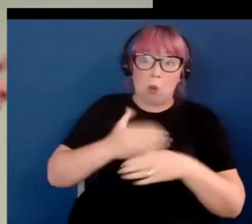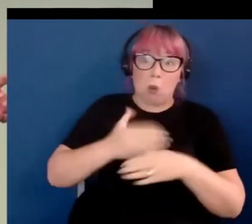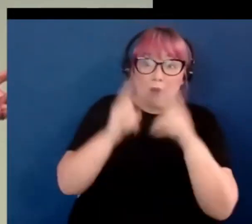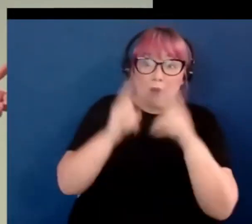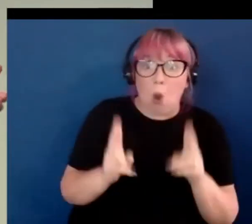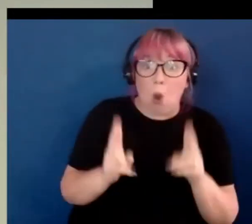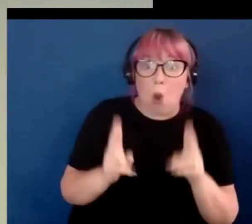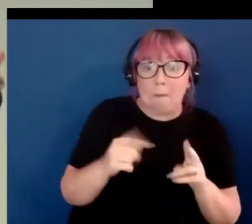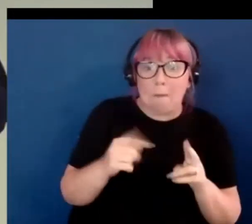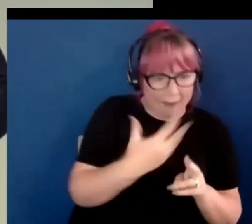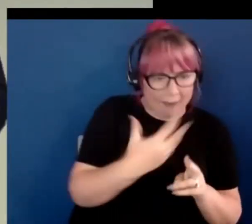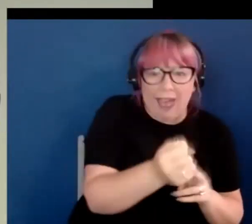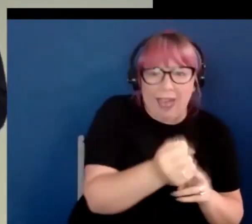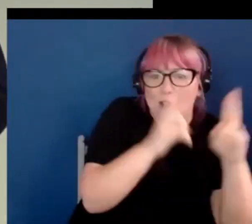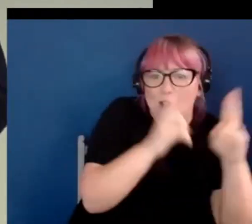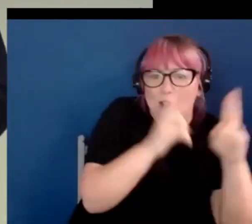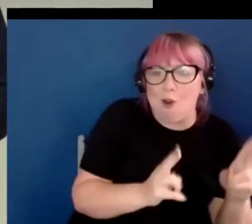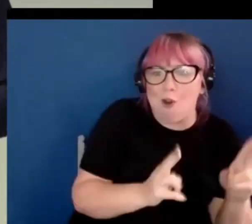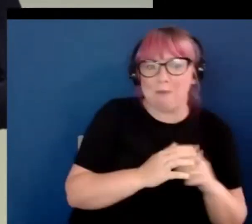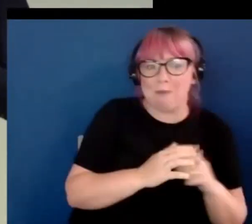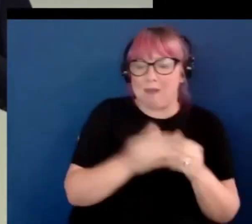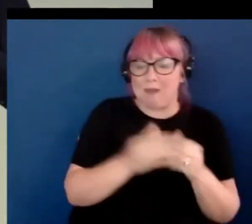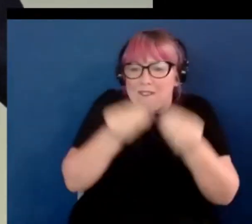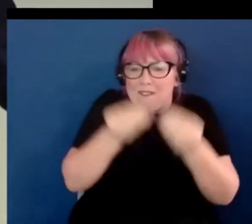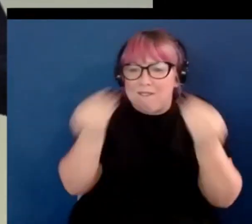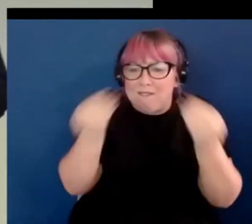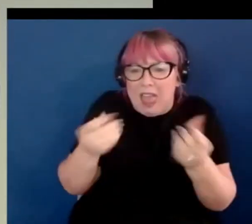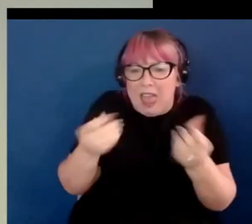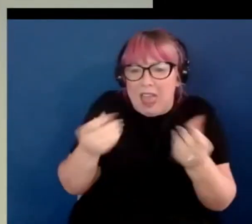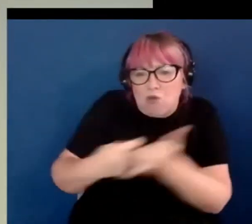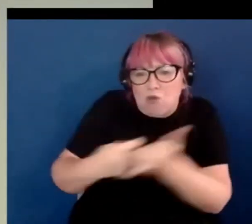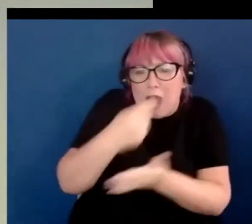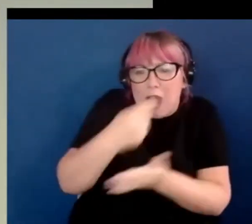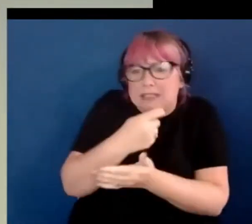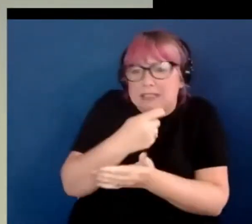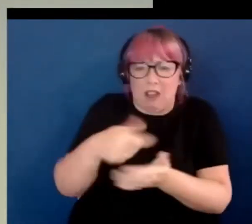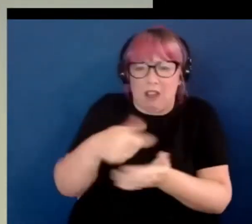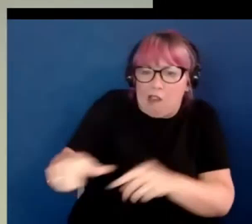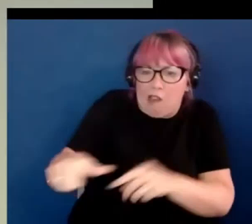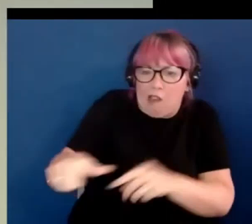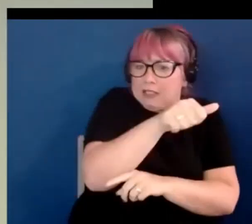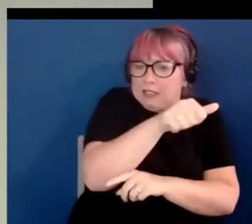right to fair rents and cannot be evicted. Imagine if our